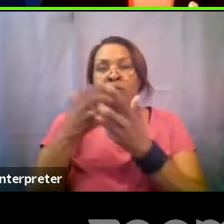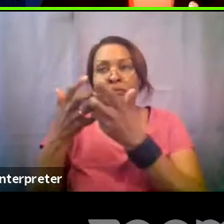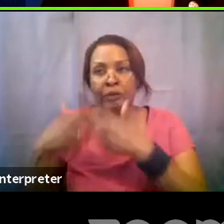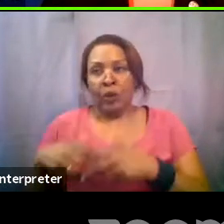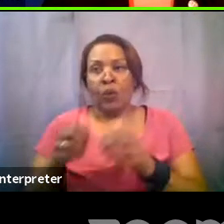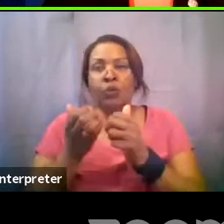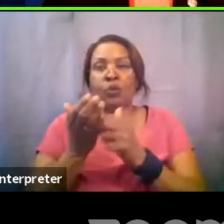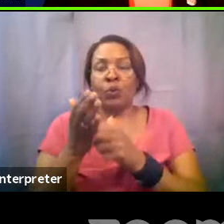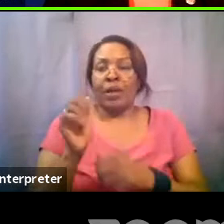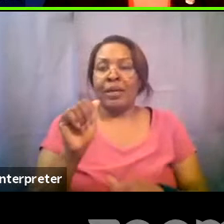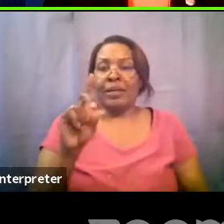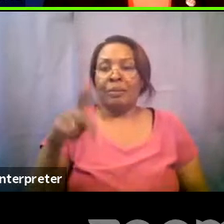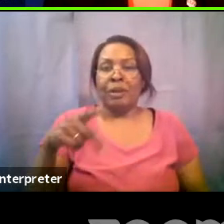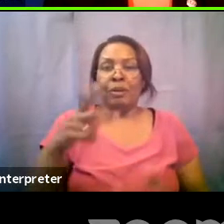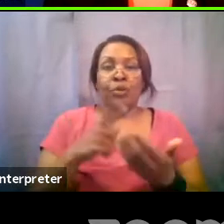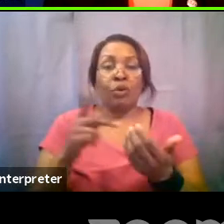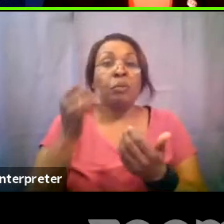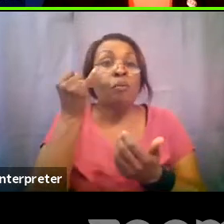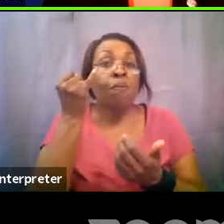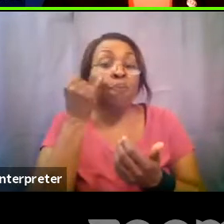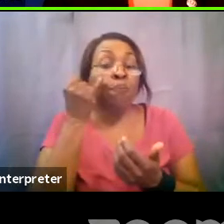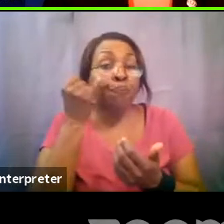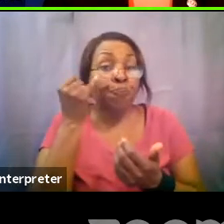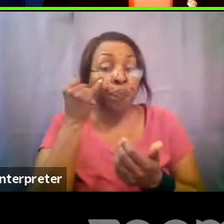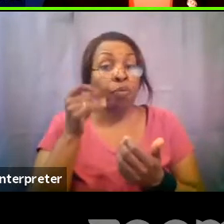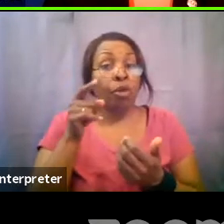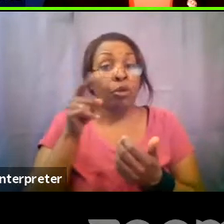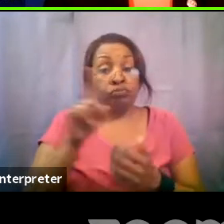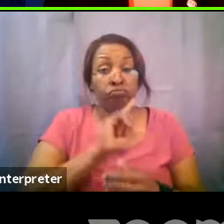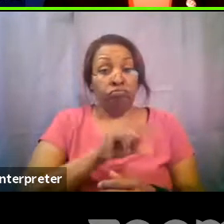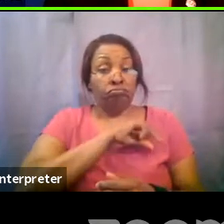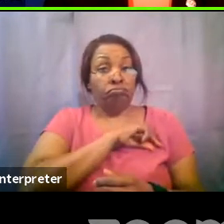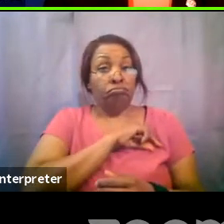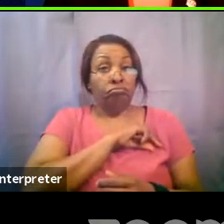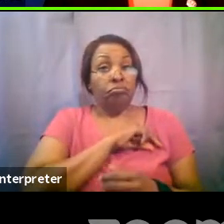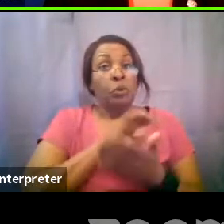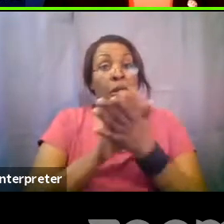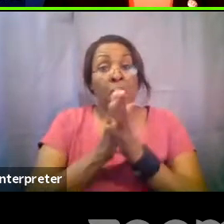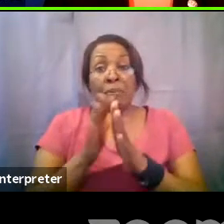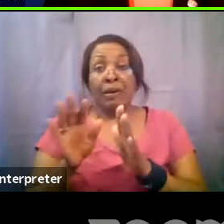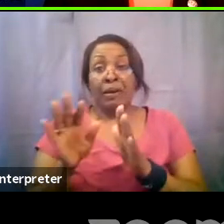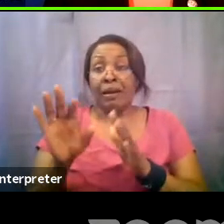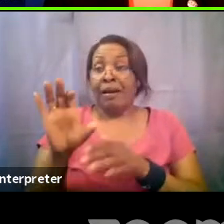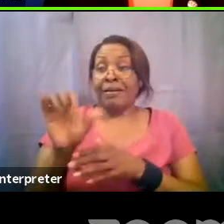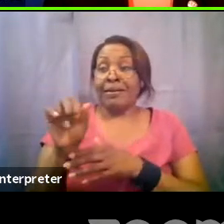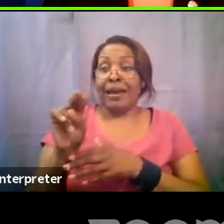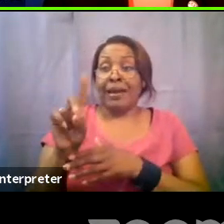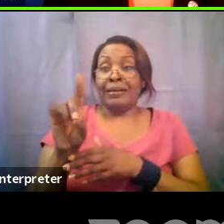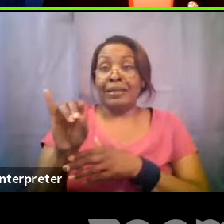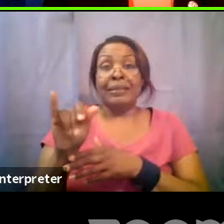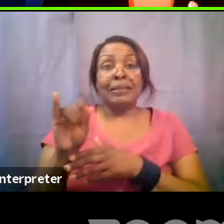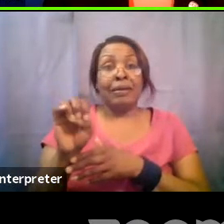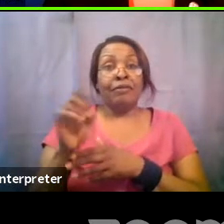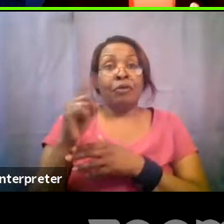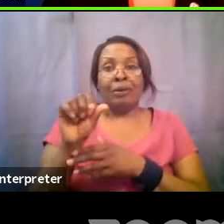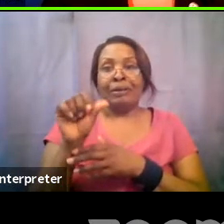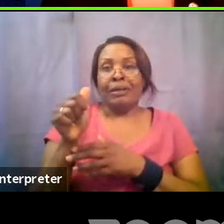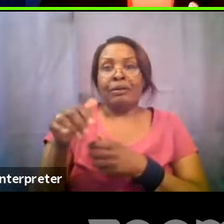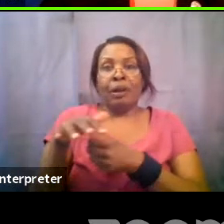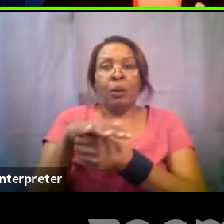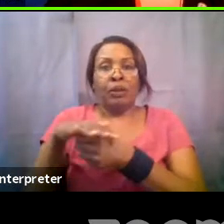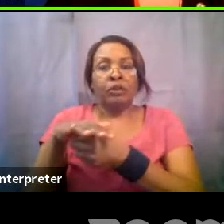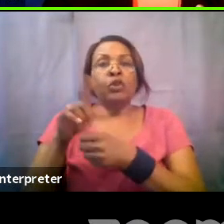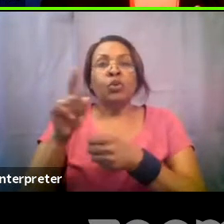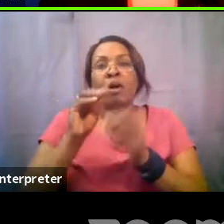ADP program. If in fact you are qualified and do become a candidate for the 10 locations,